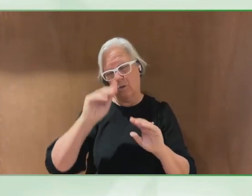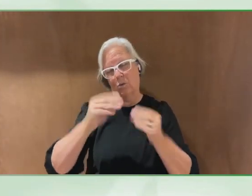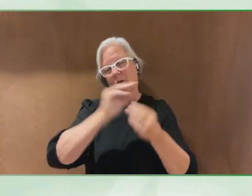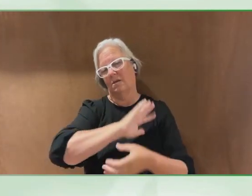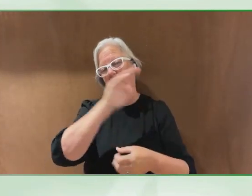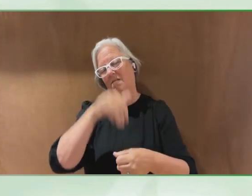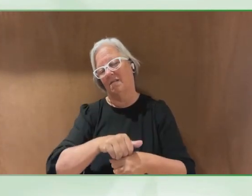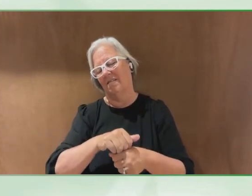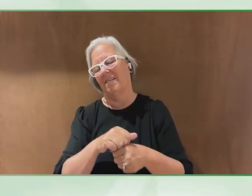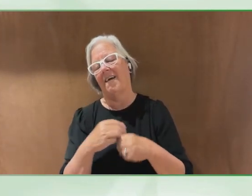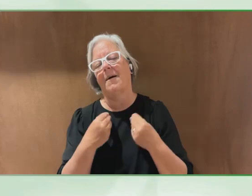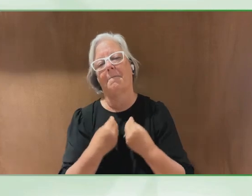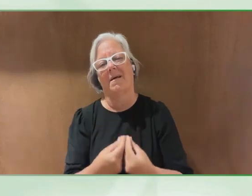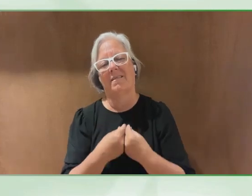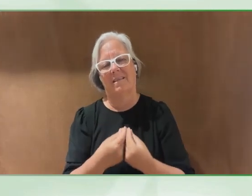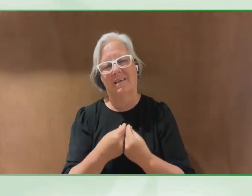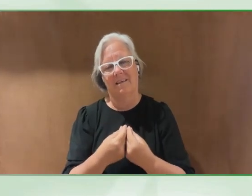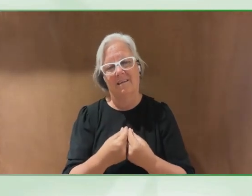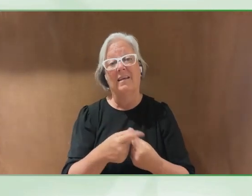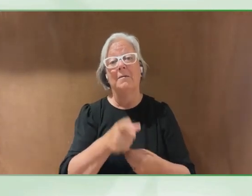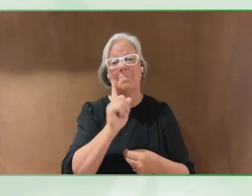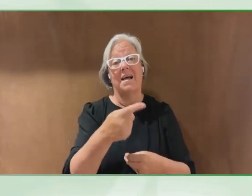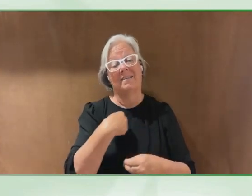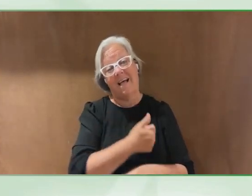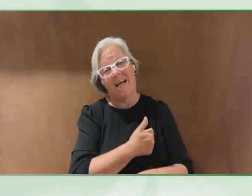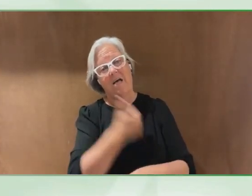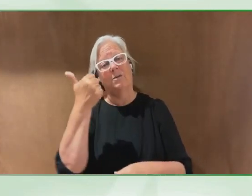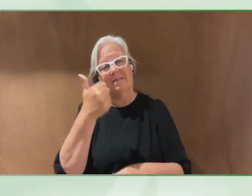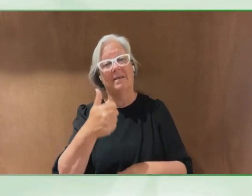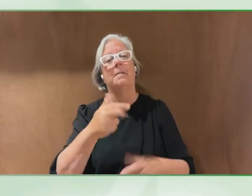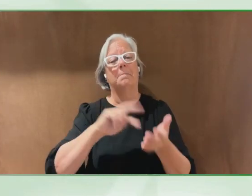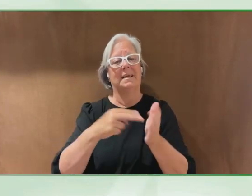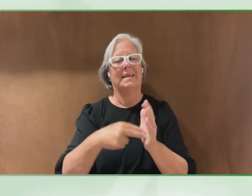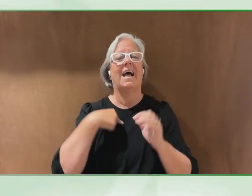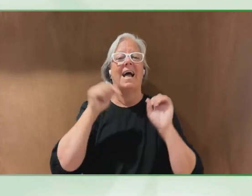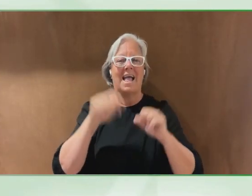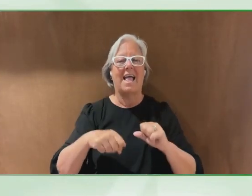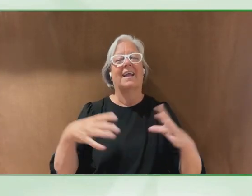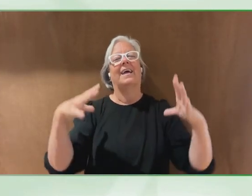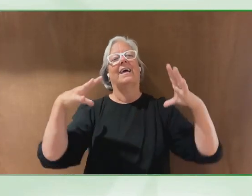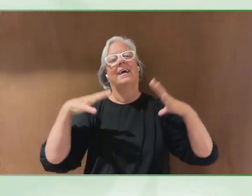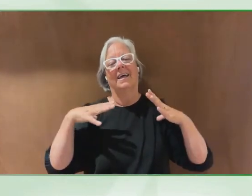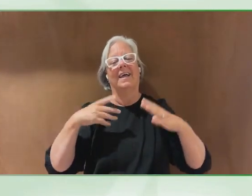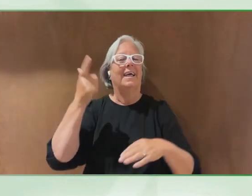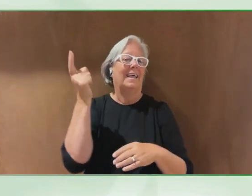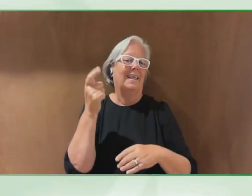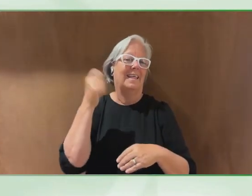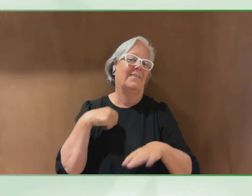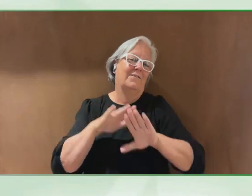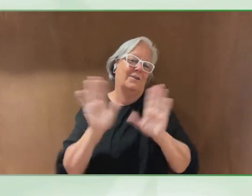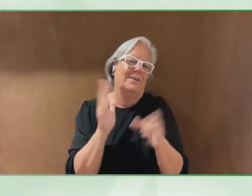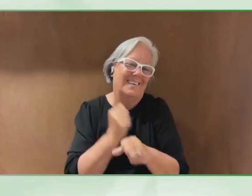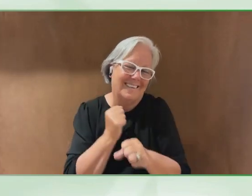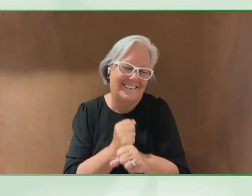have to kick me out from my board so I can retire. Thank you. Okay, thank you.